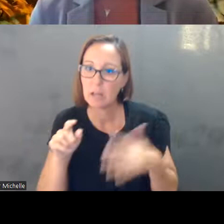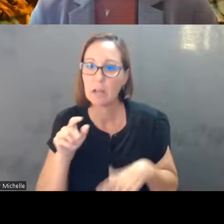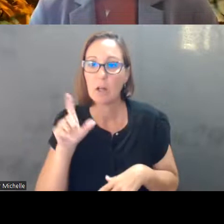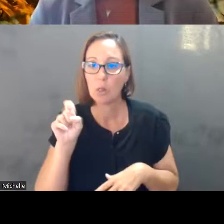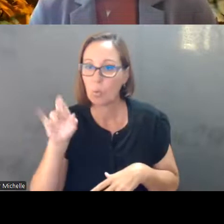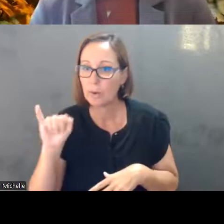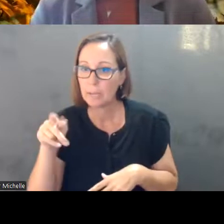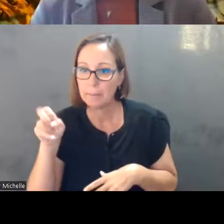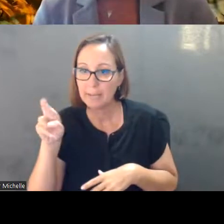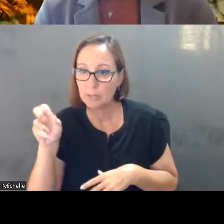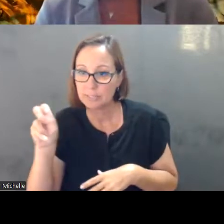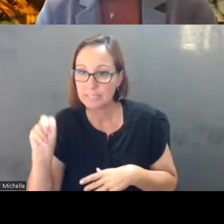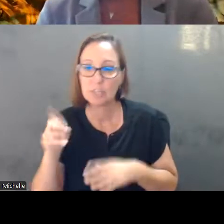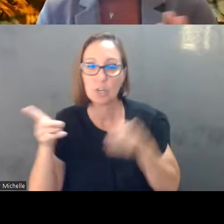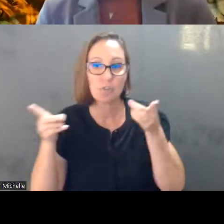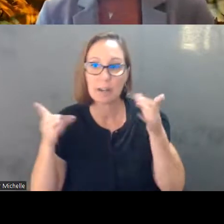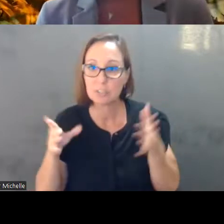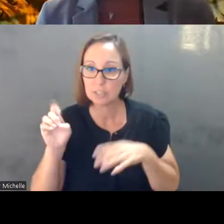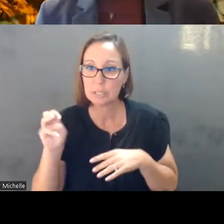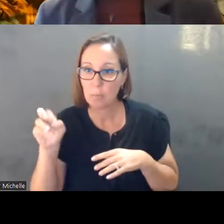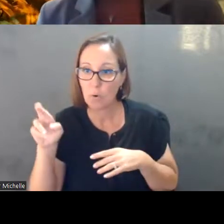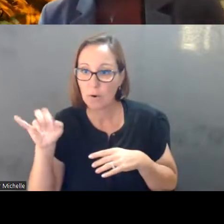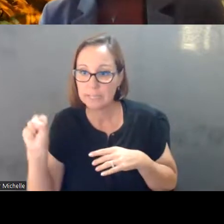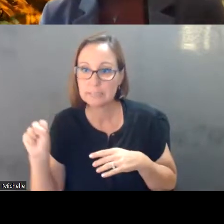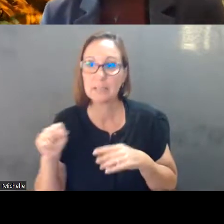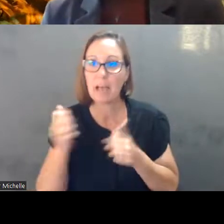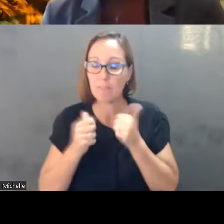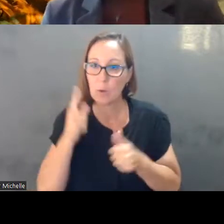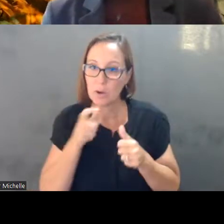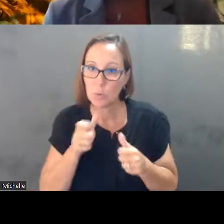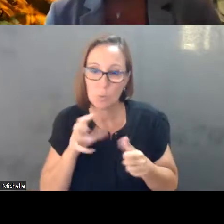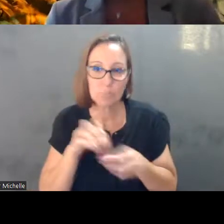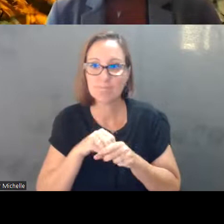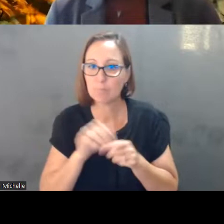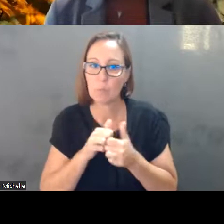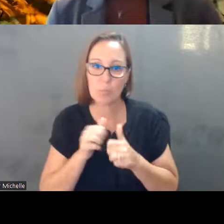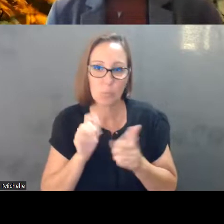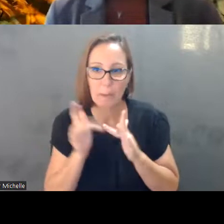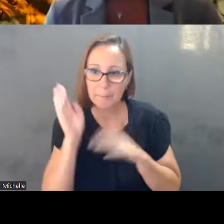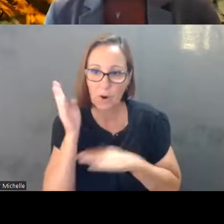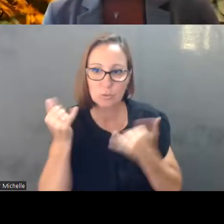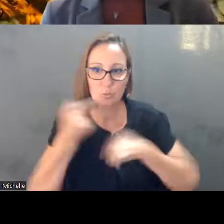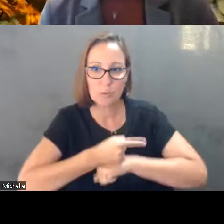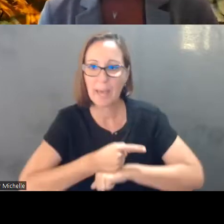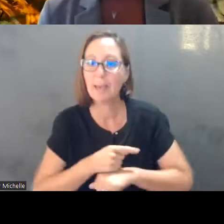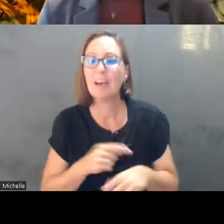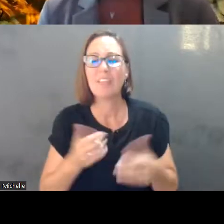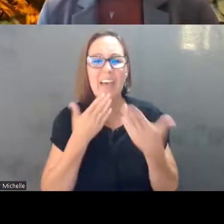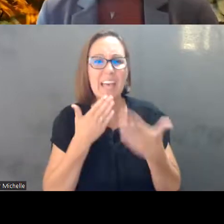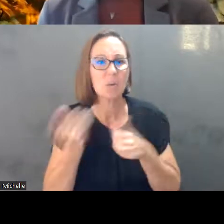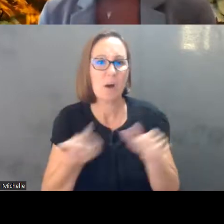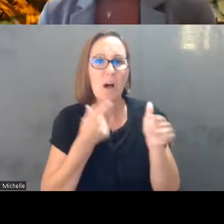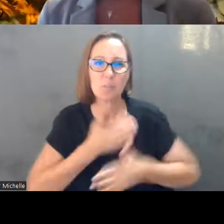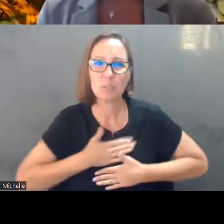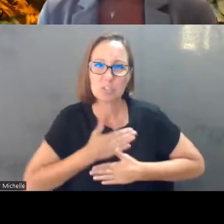Peterson, Director DeMorris, everyone who has contributed to our webinar today. Thank you all. I really appreciate you all being